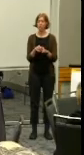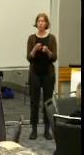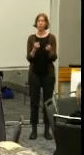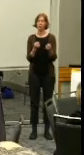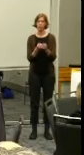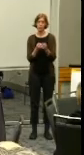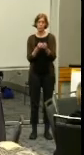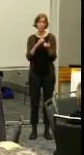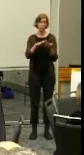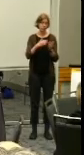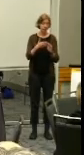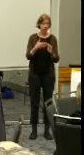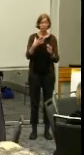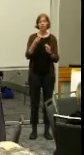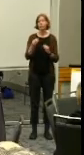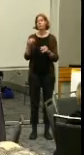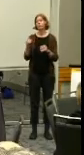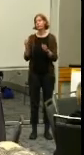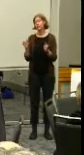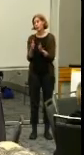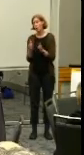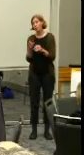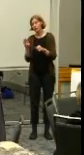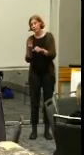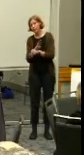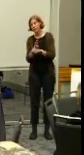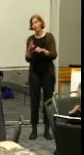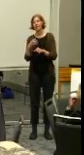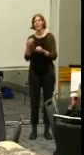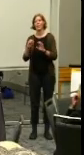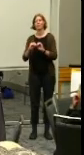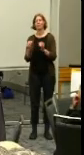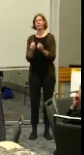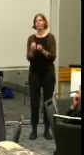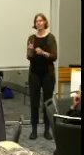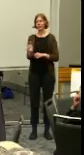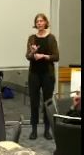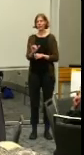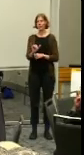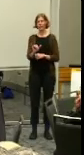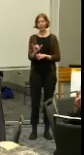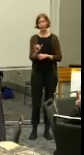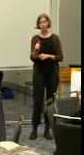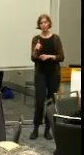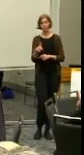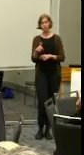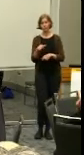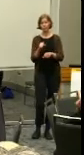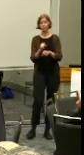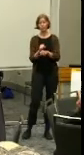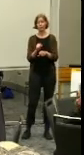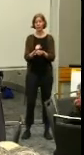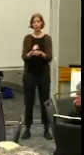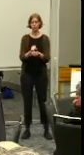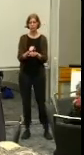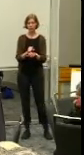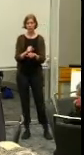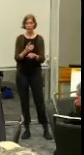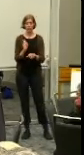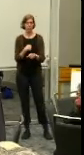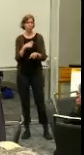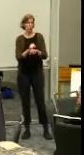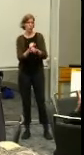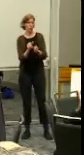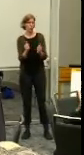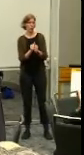for small organisations as well. And a big part of all of this really is the work that we do with the global majority. So very